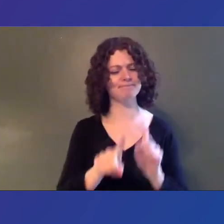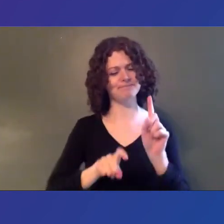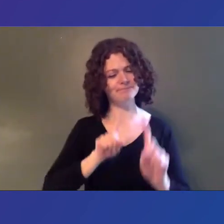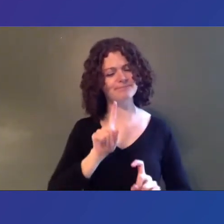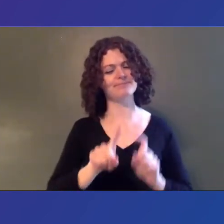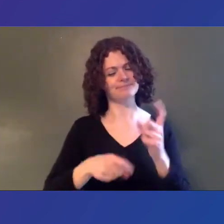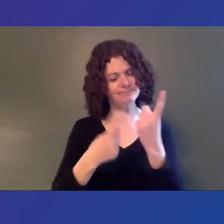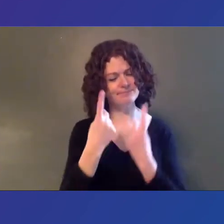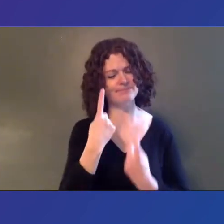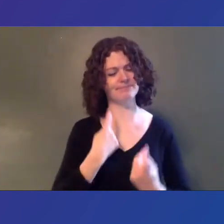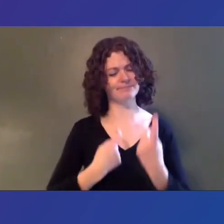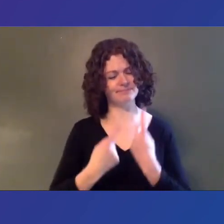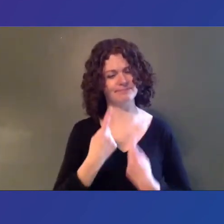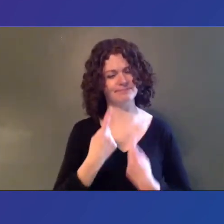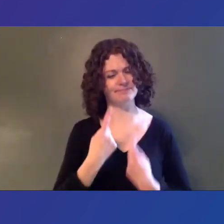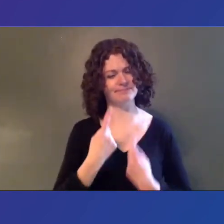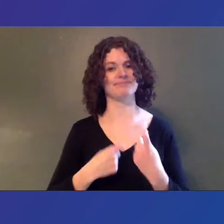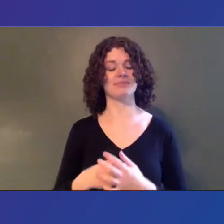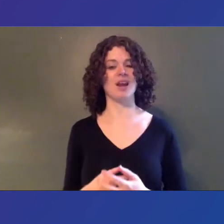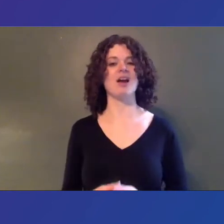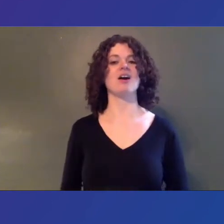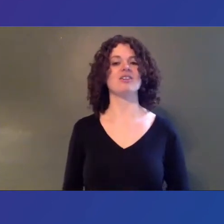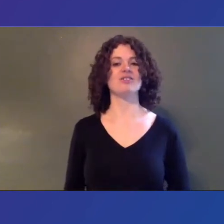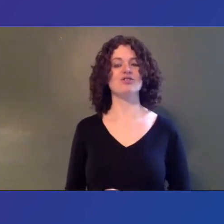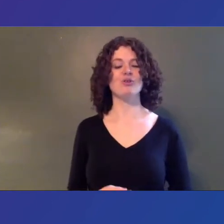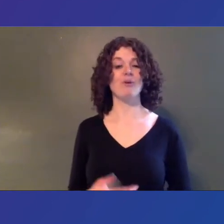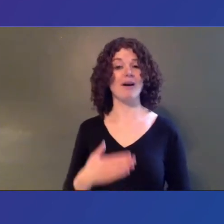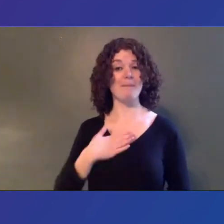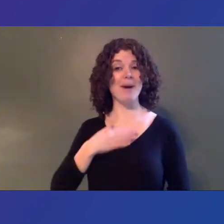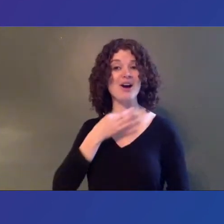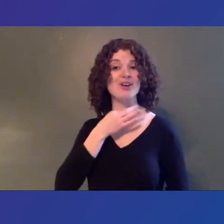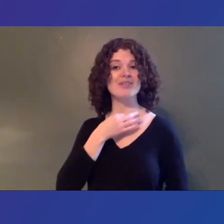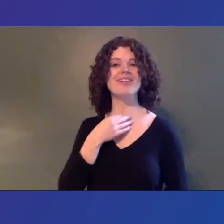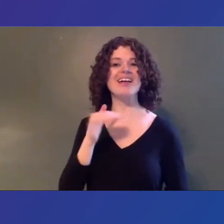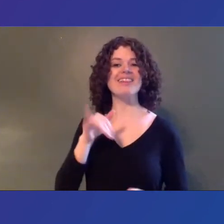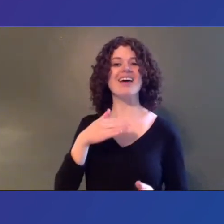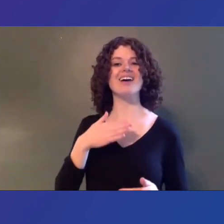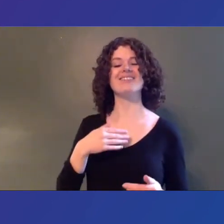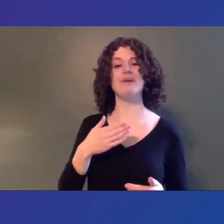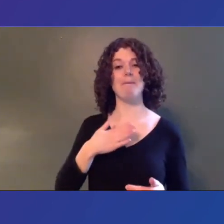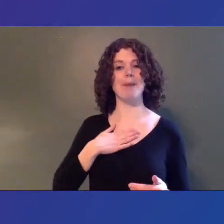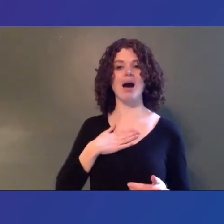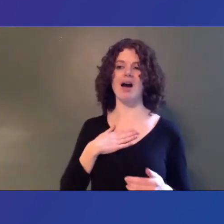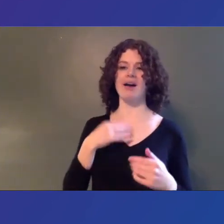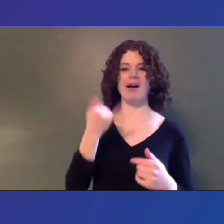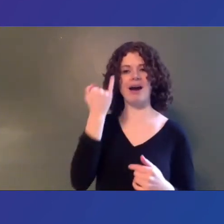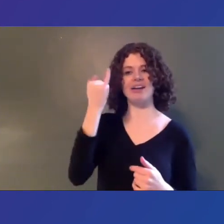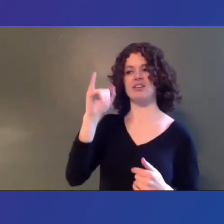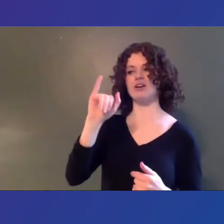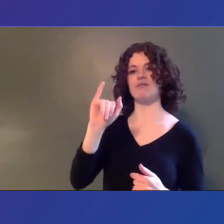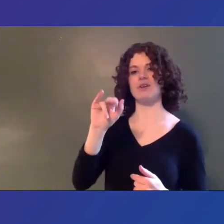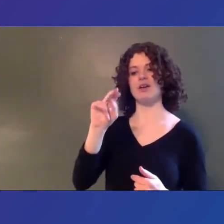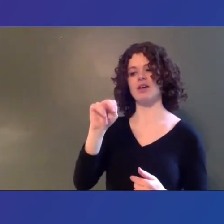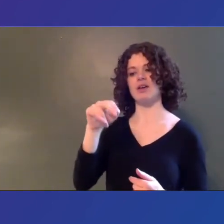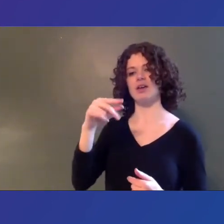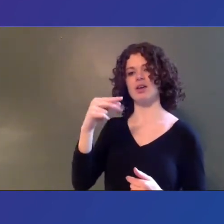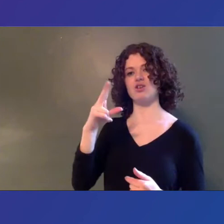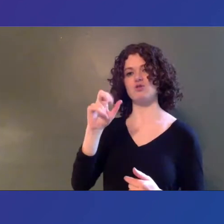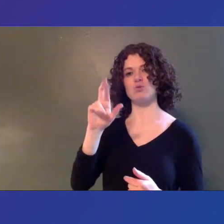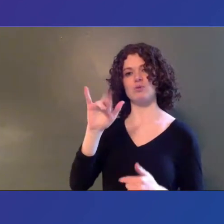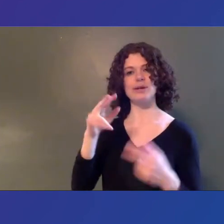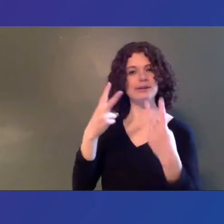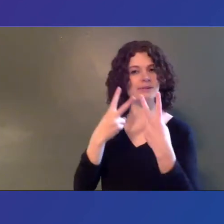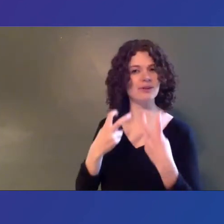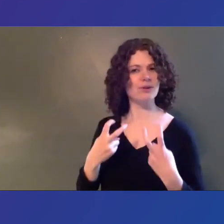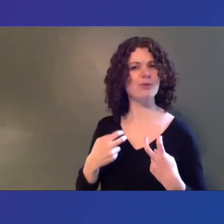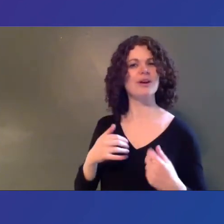I learned how to direct my curiosity. That's how I call inquiry, directed curiosity. It